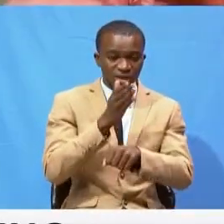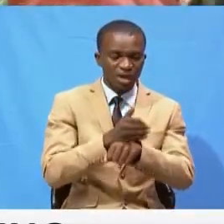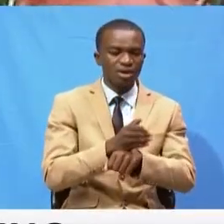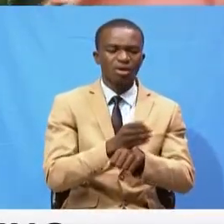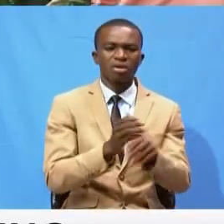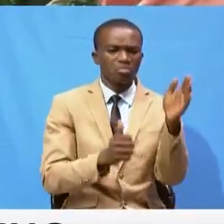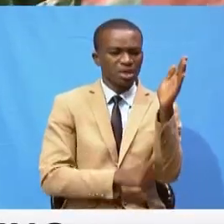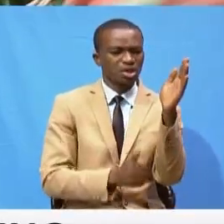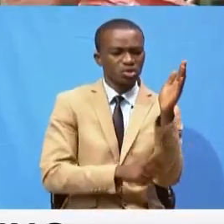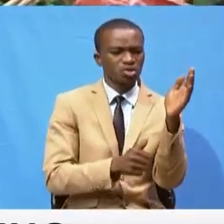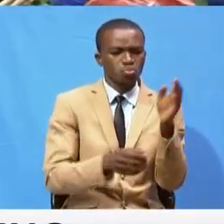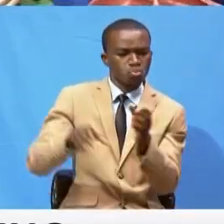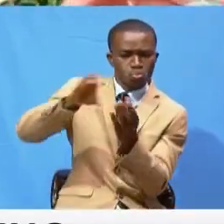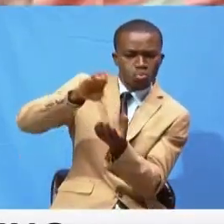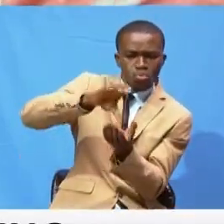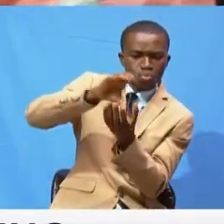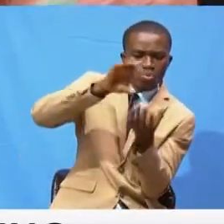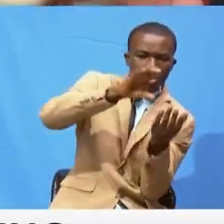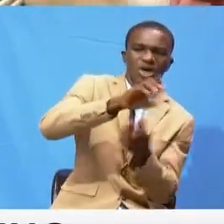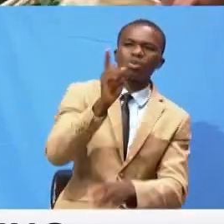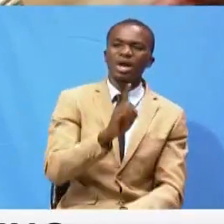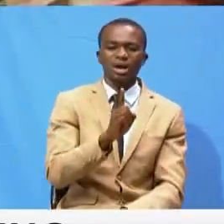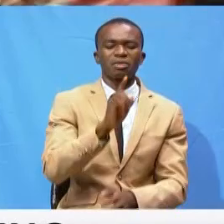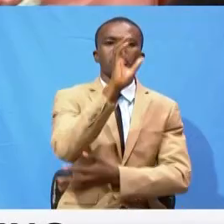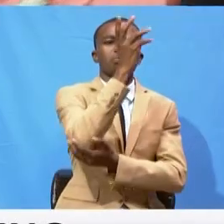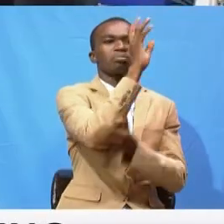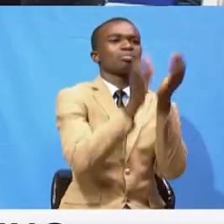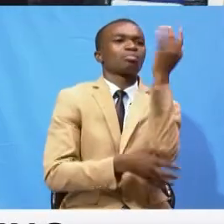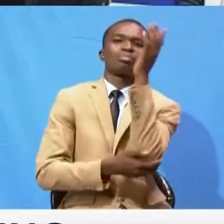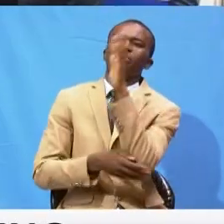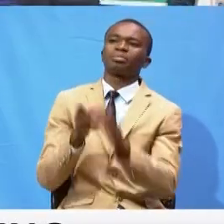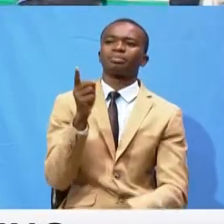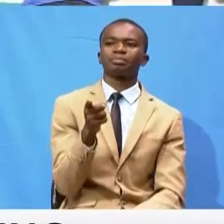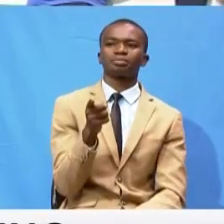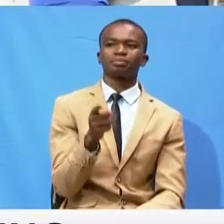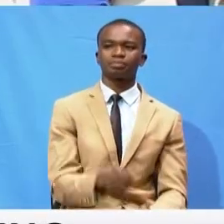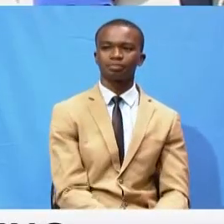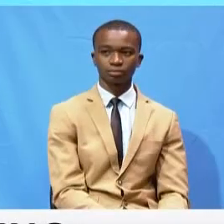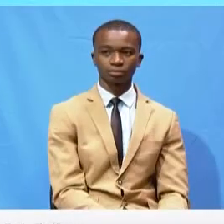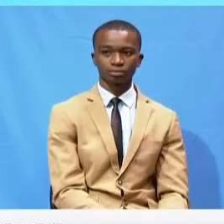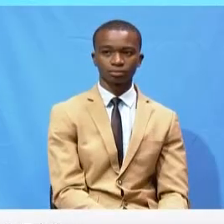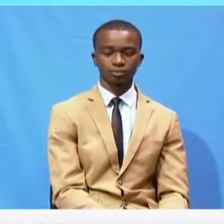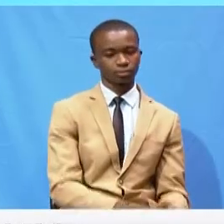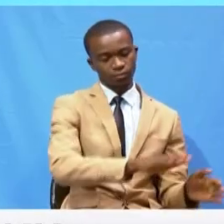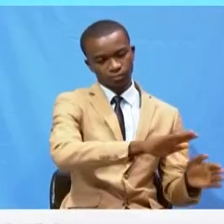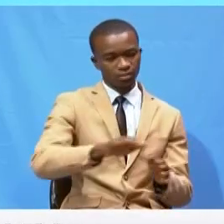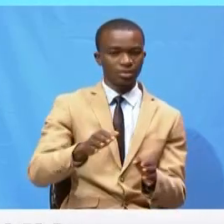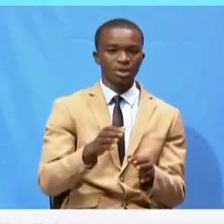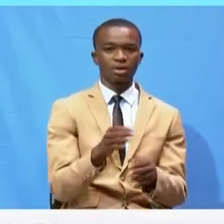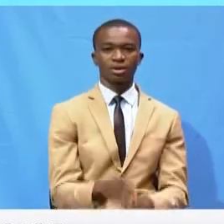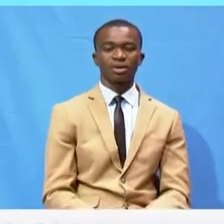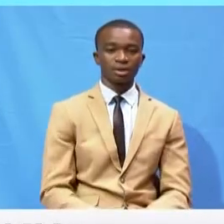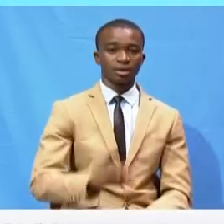and hide the empty bags in the bush. Lewis Changwe, Zanis, Mwansawombwe, Luapula Province. Freedom fighters